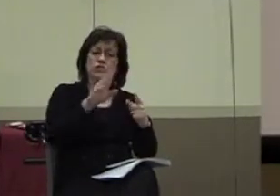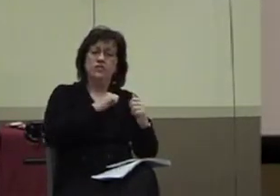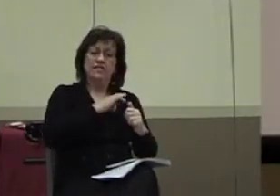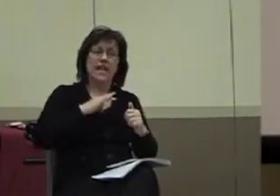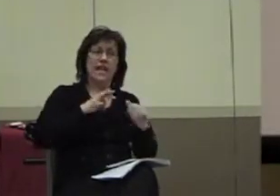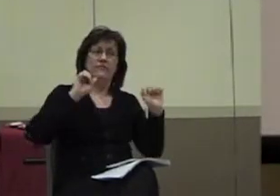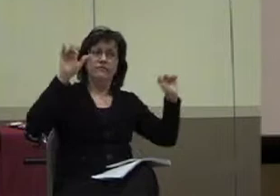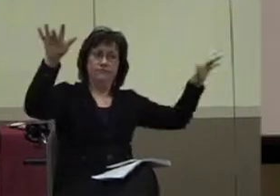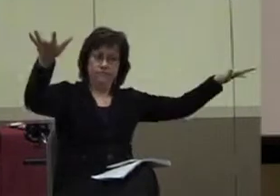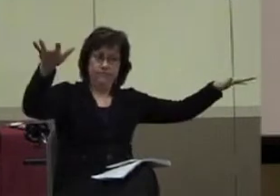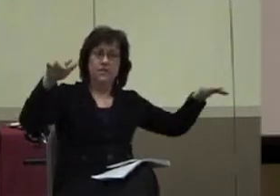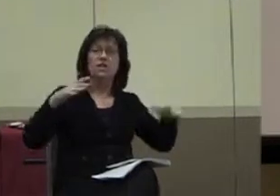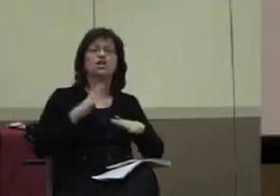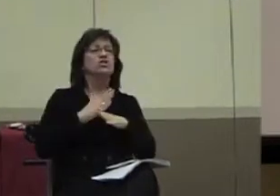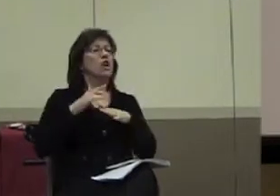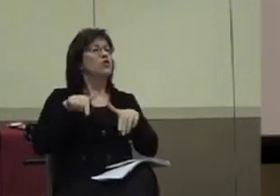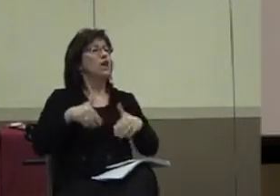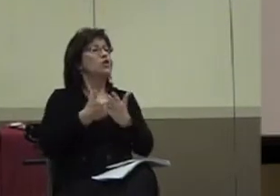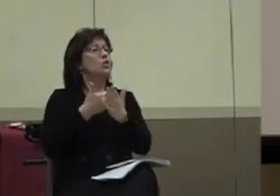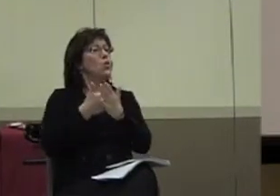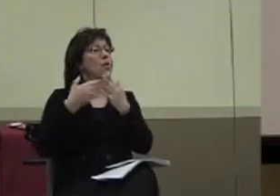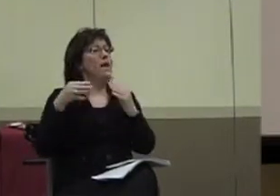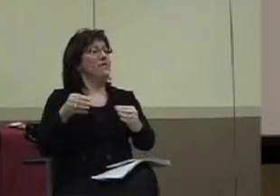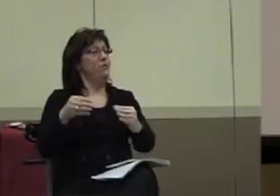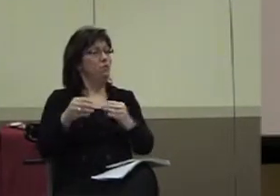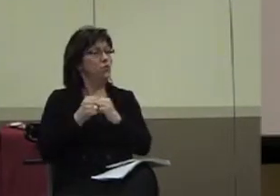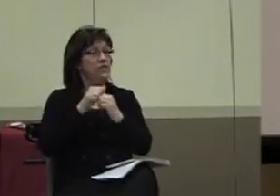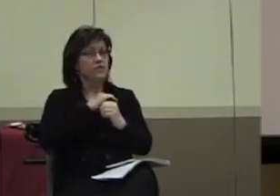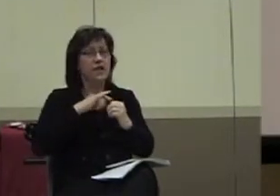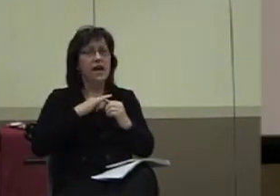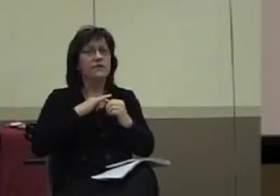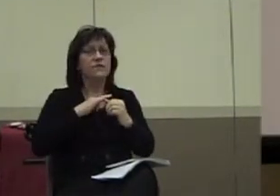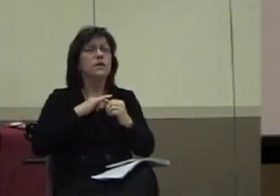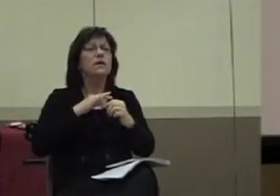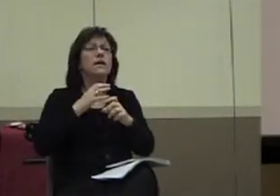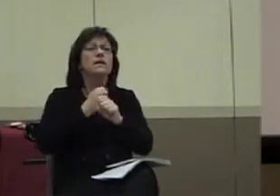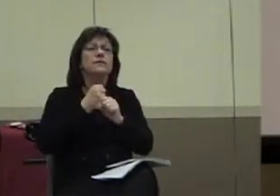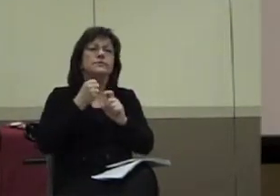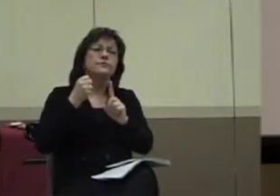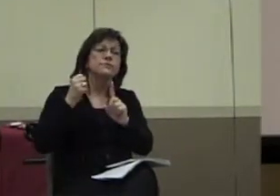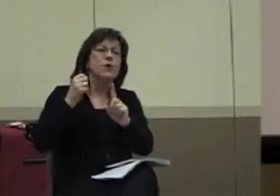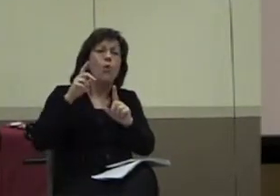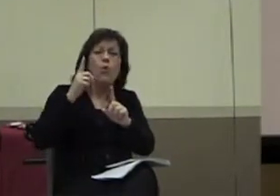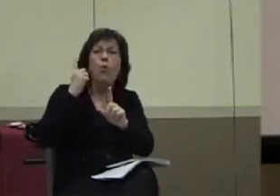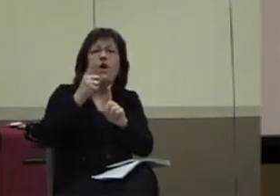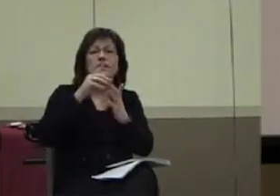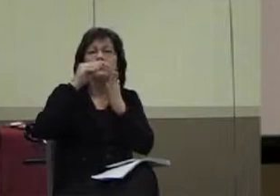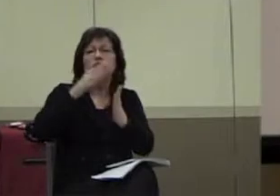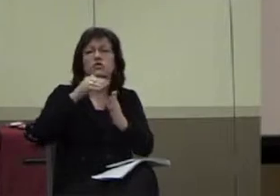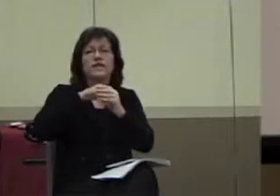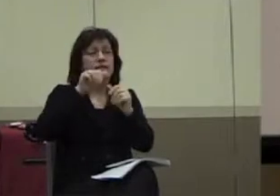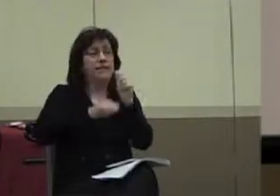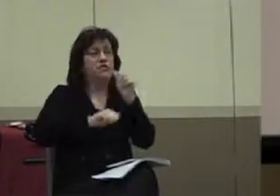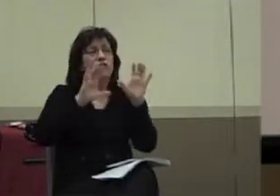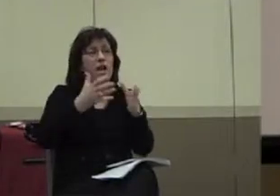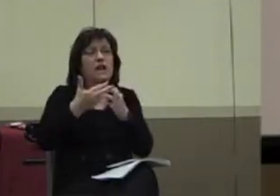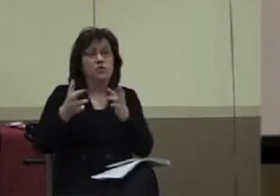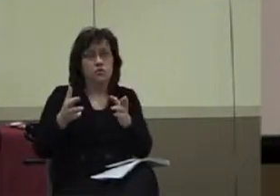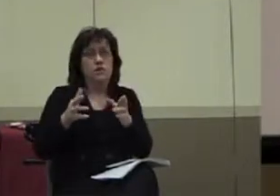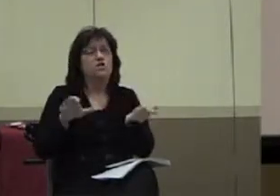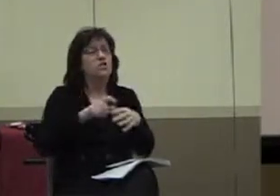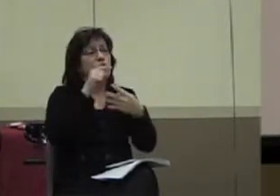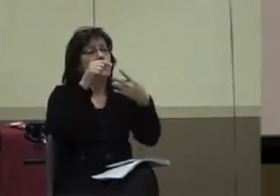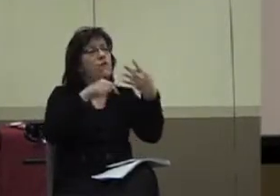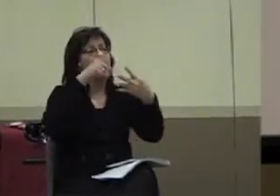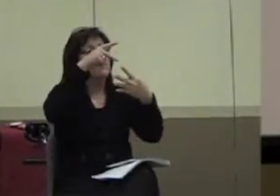staff and get them to do one student in each classroom and do the 4 P's for raising